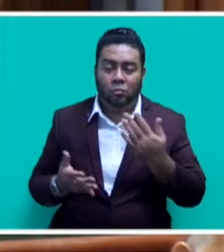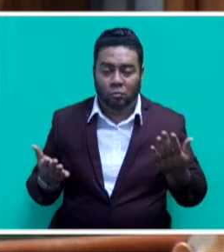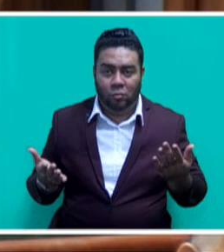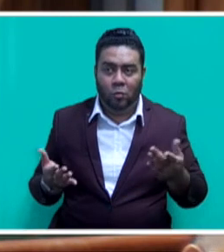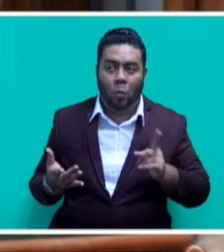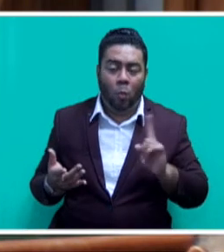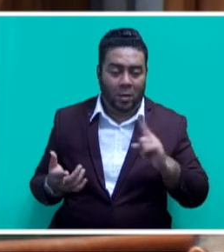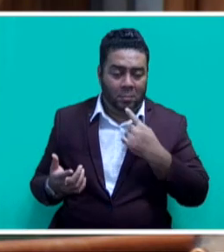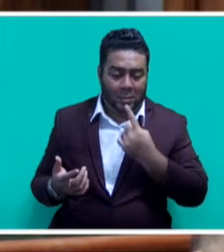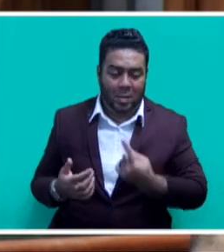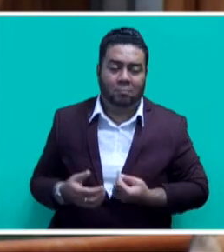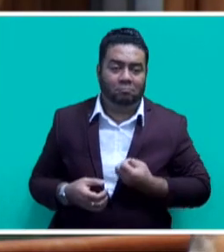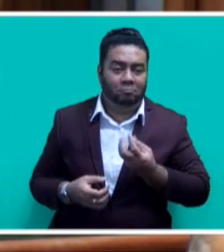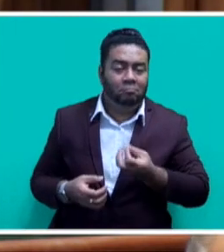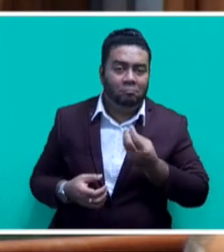what I'm saying.